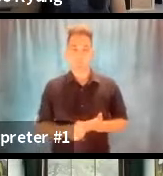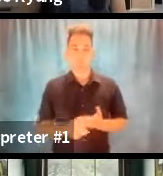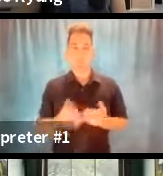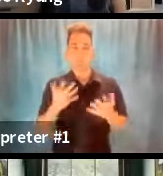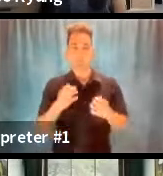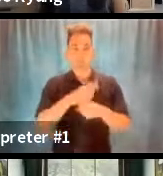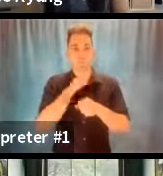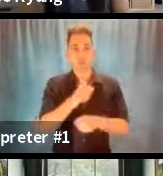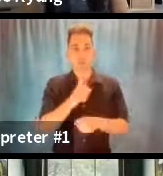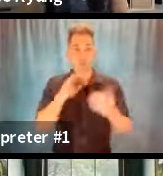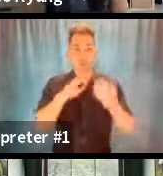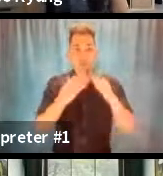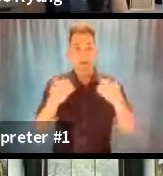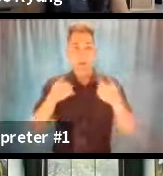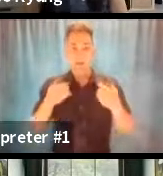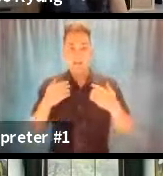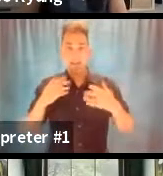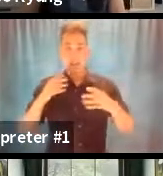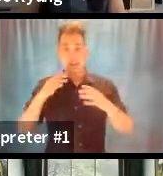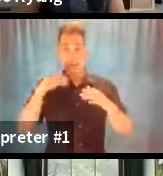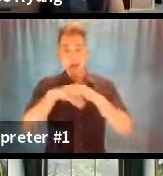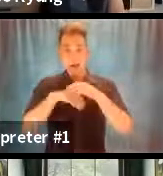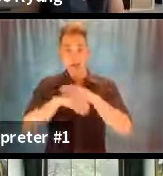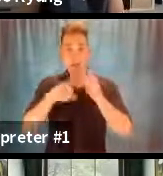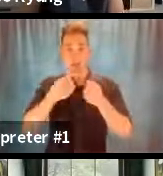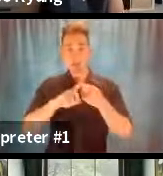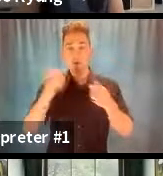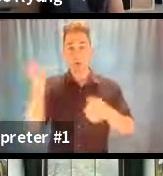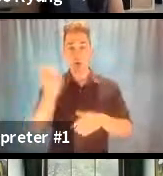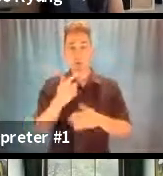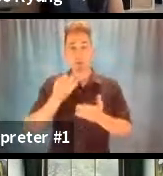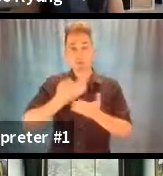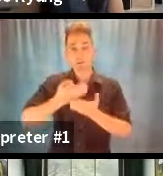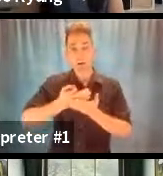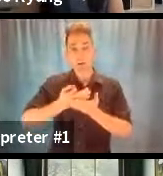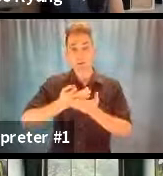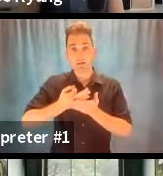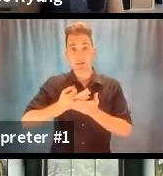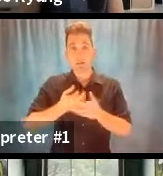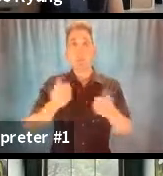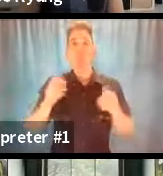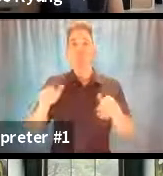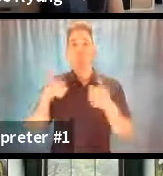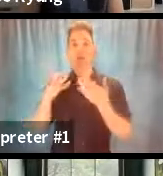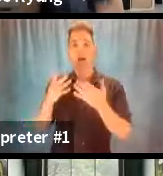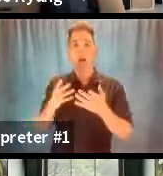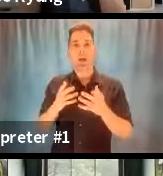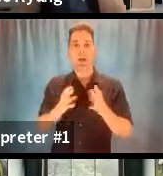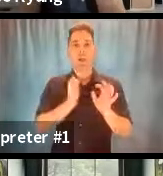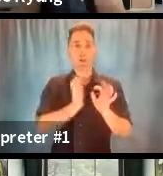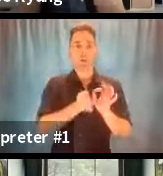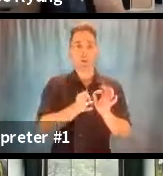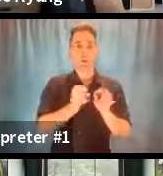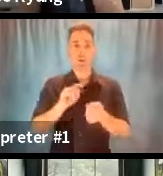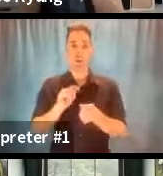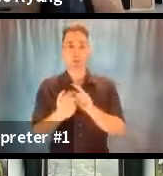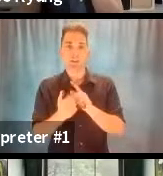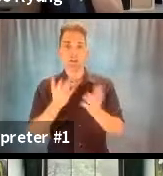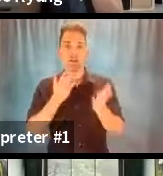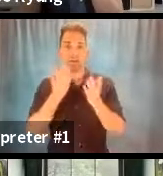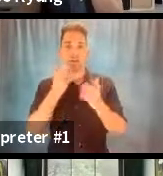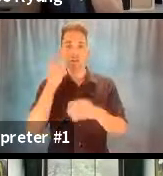to the relief funds and relevant resources by providing interpretation and translation service for hotlines,